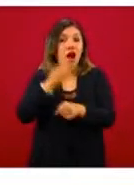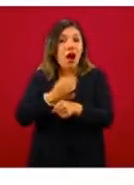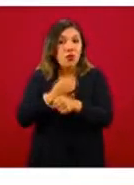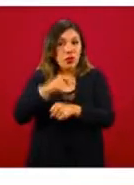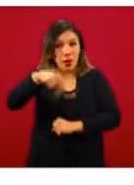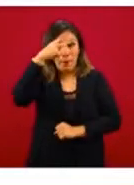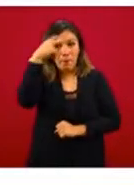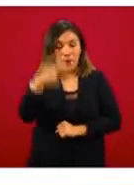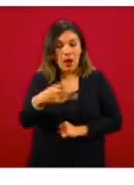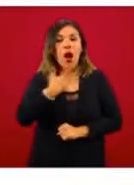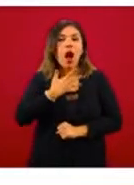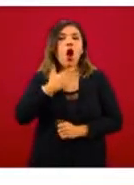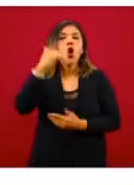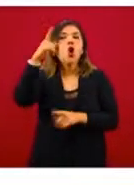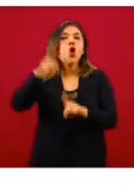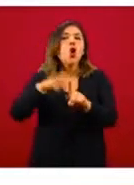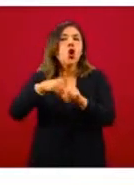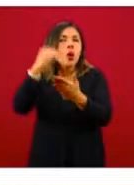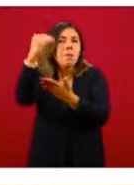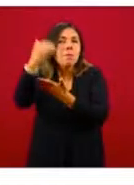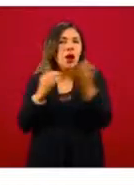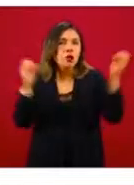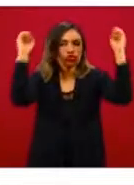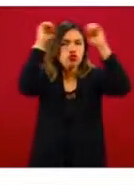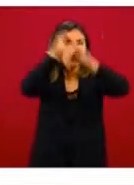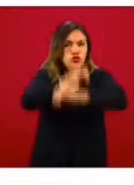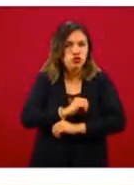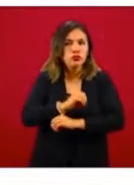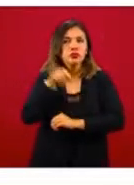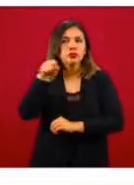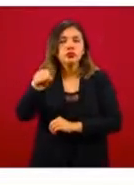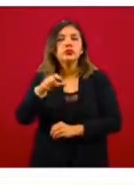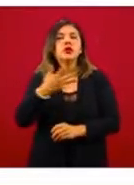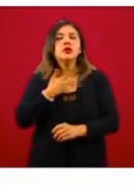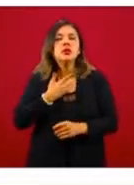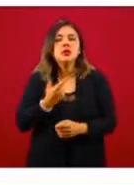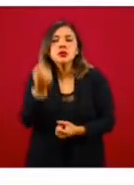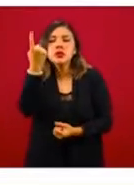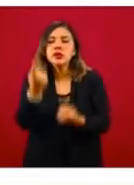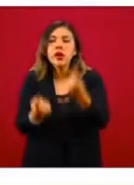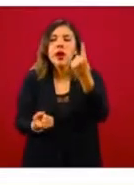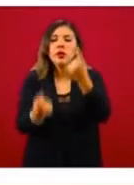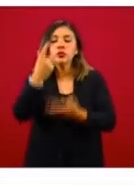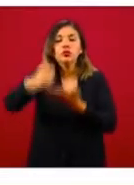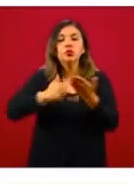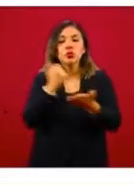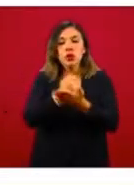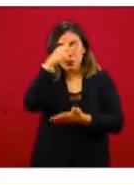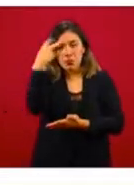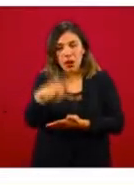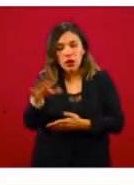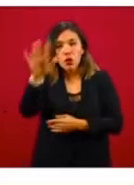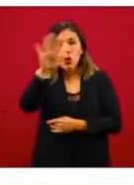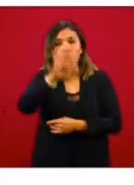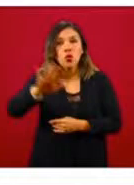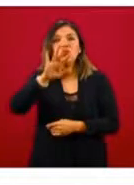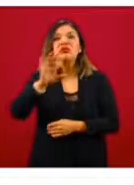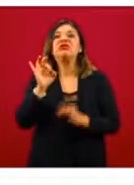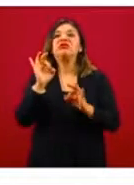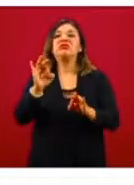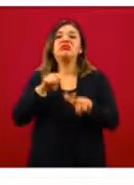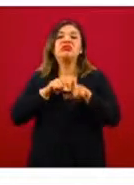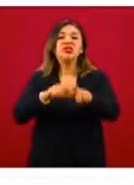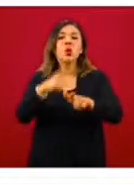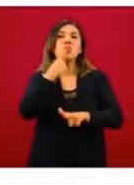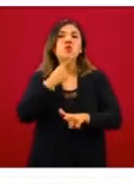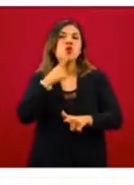pandemic. Here we have much less dark color gradient. Only Mexico